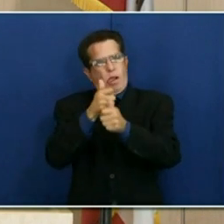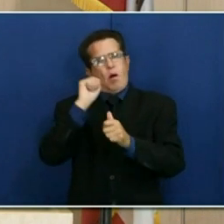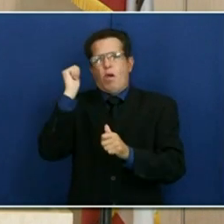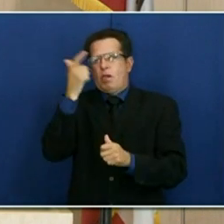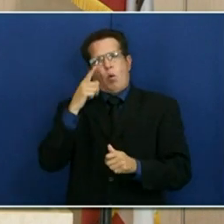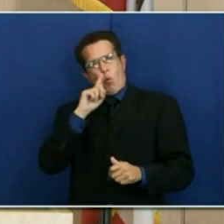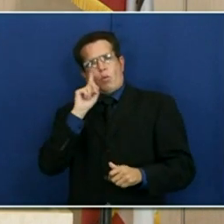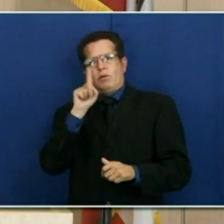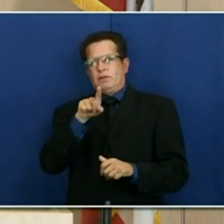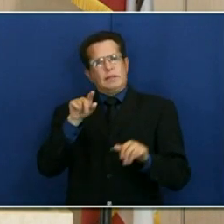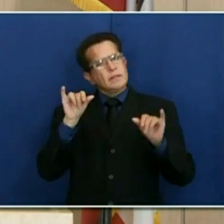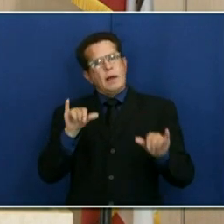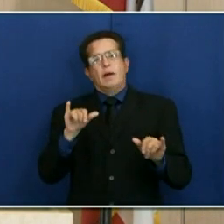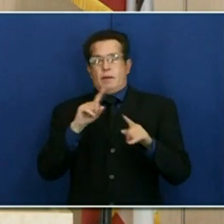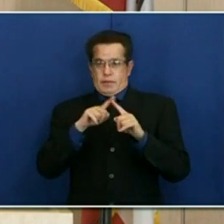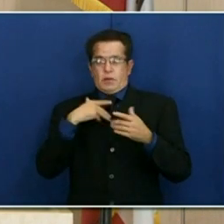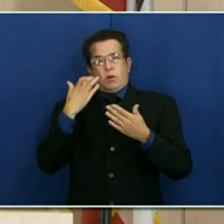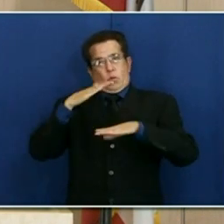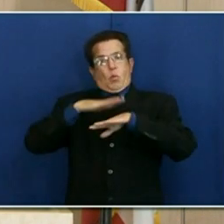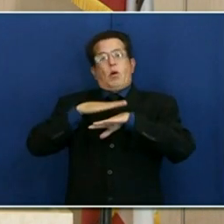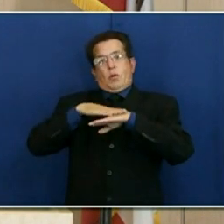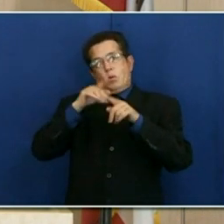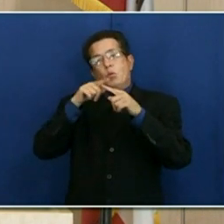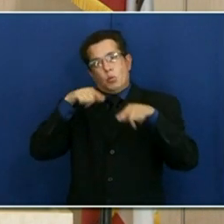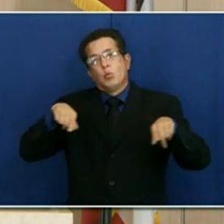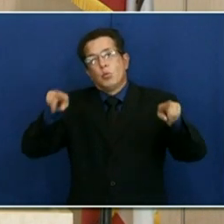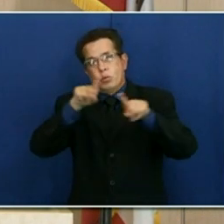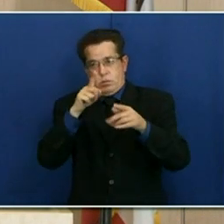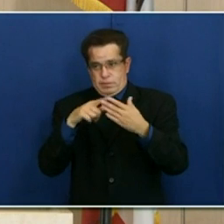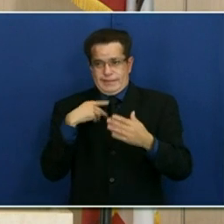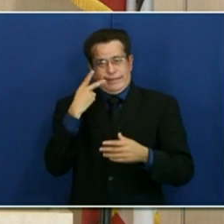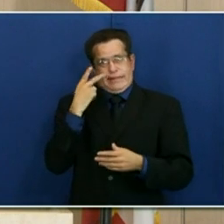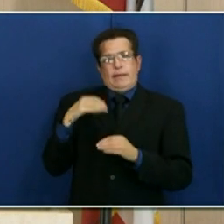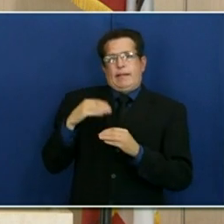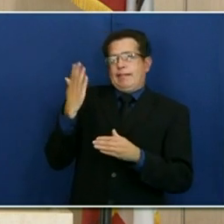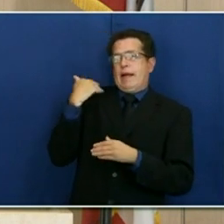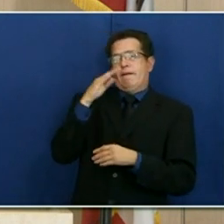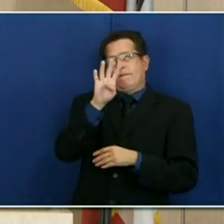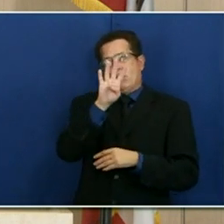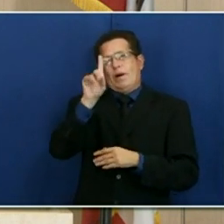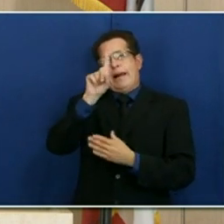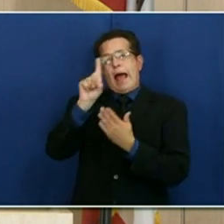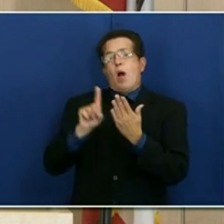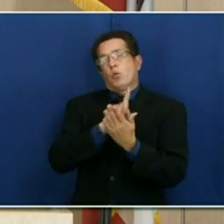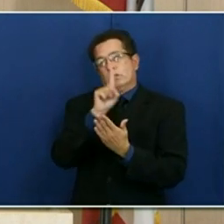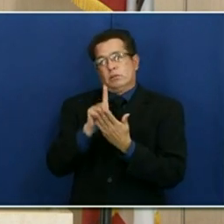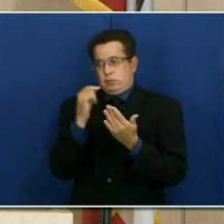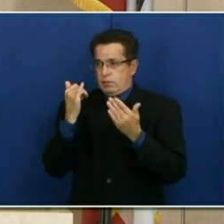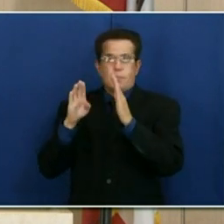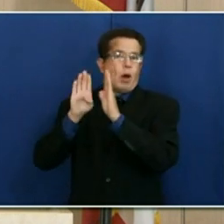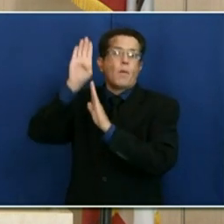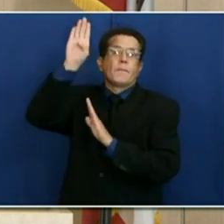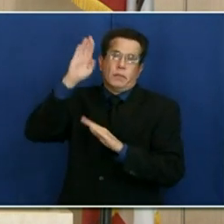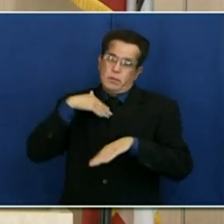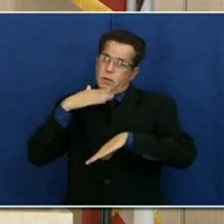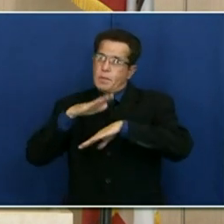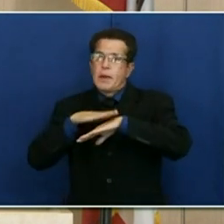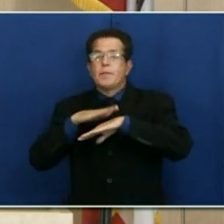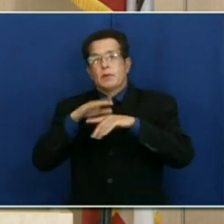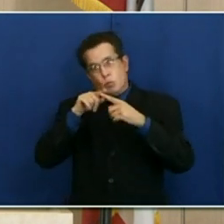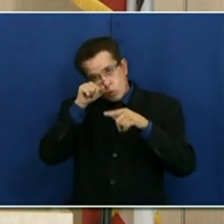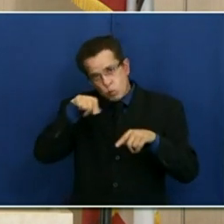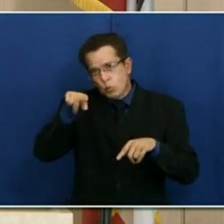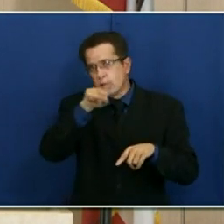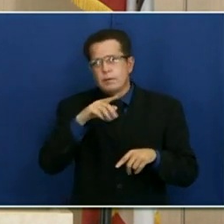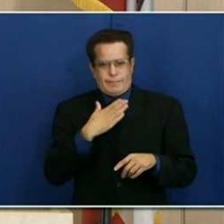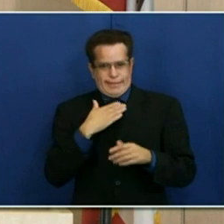and today really is just a moment for us to be transparent about what we've seen in the last 48 hours and to really implore everyone to continue, especially